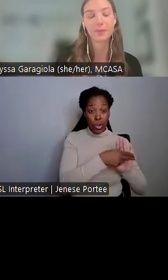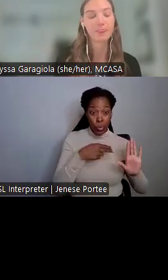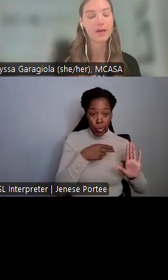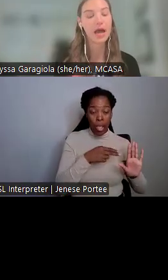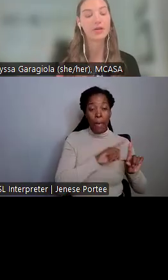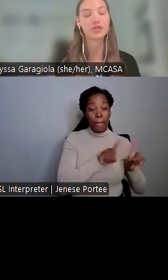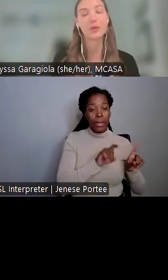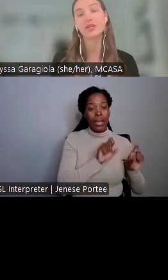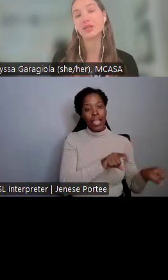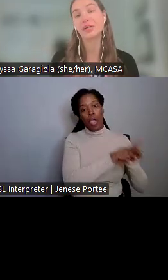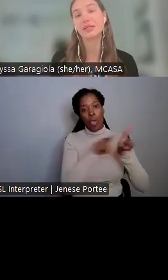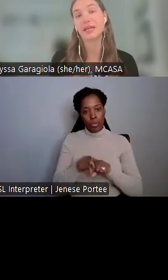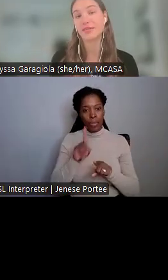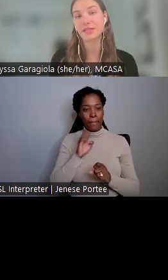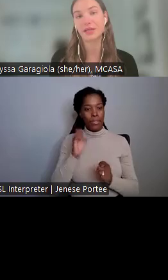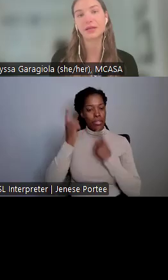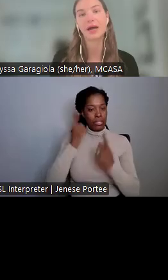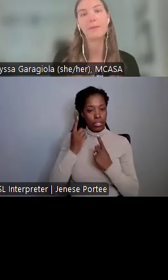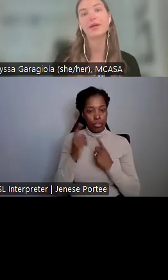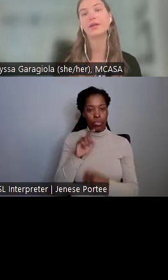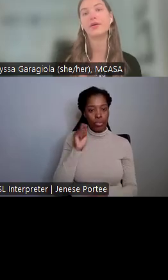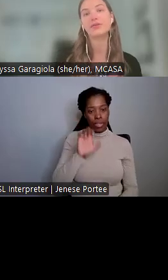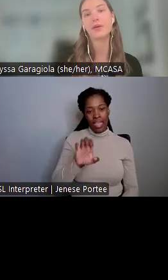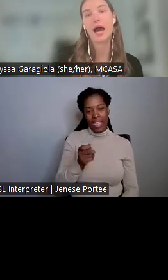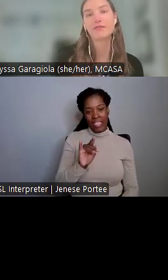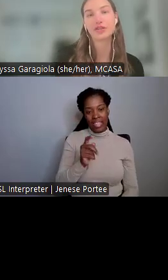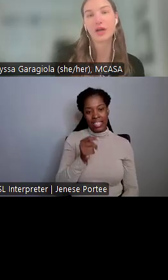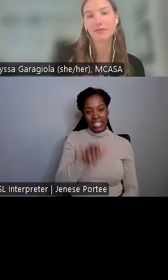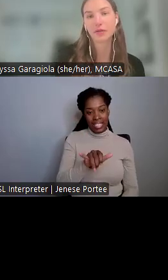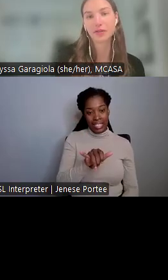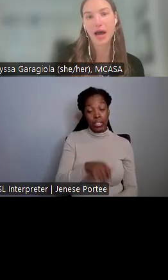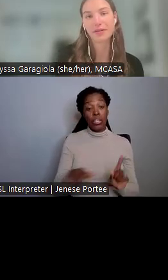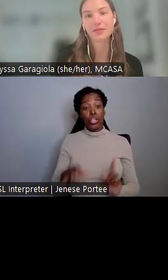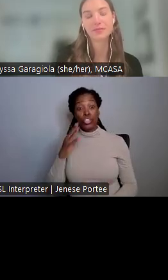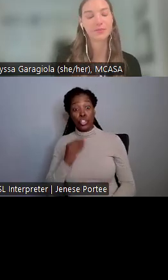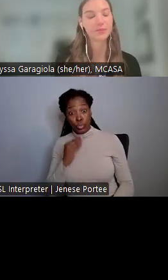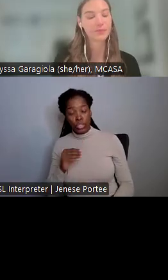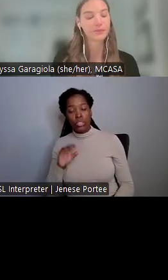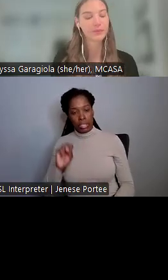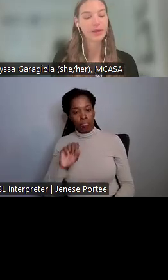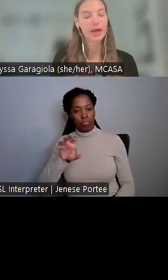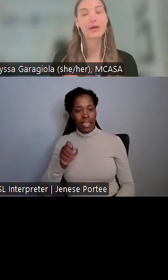ethnicity. And Jewish is an ethnicity, but it can also have geographical ties.